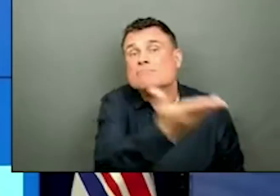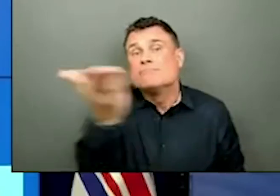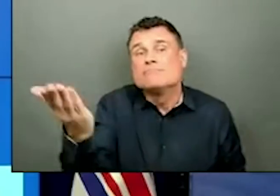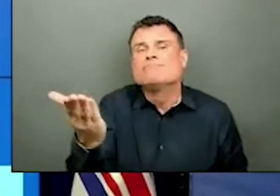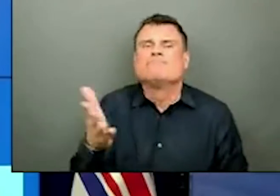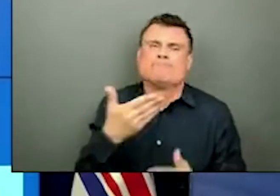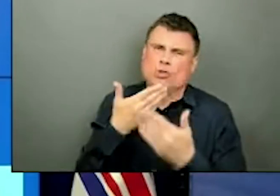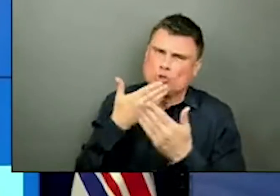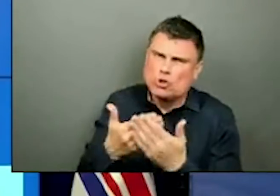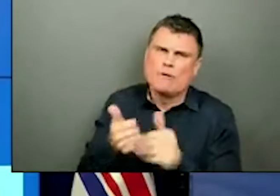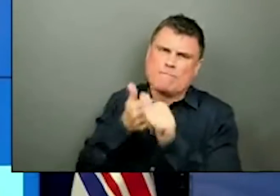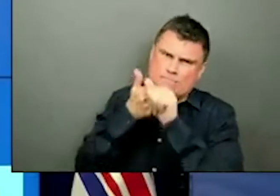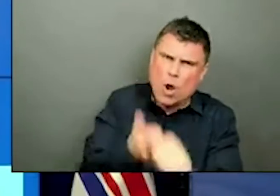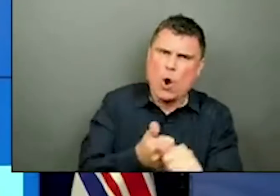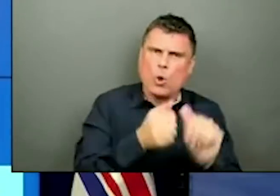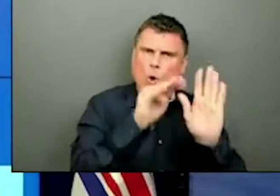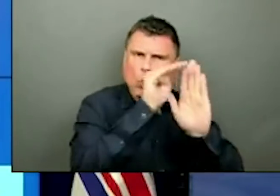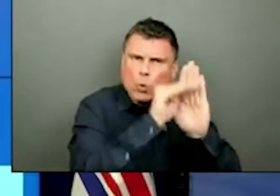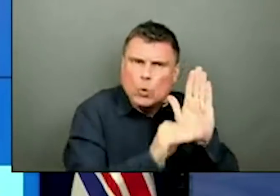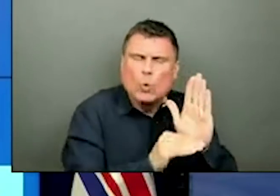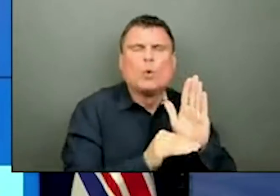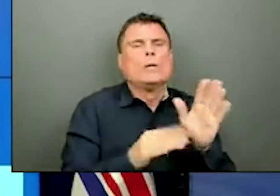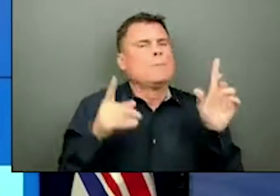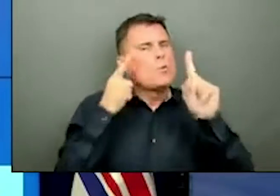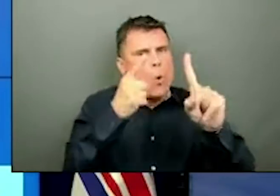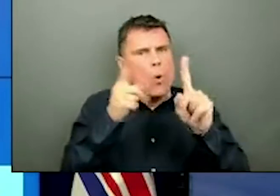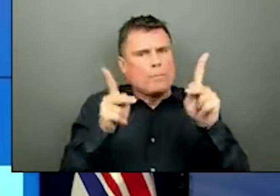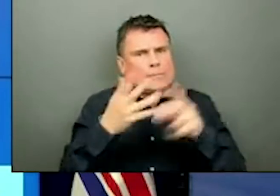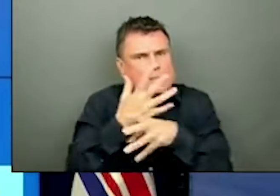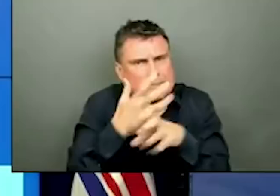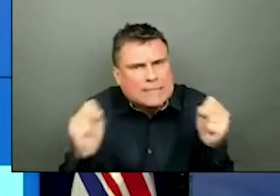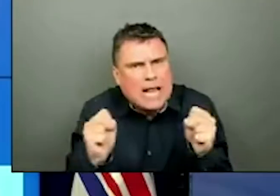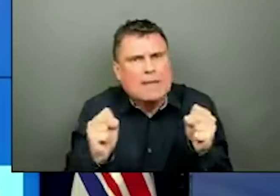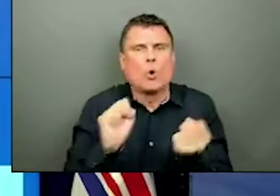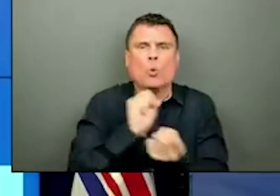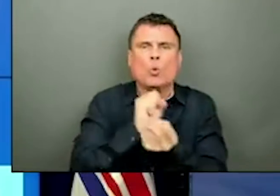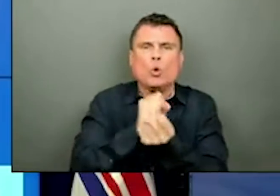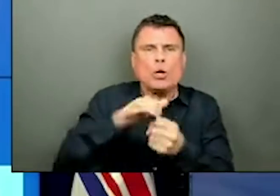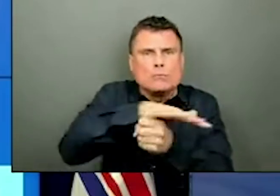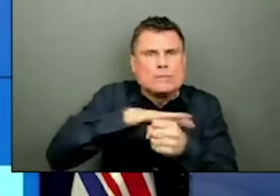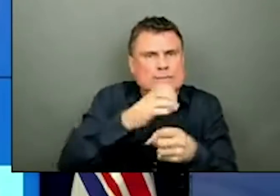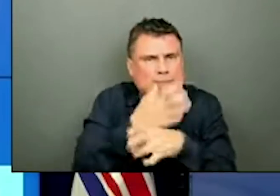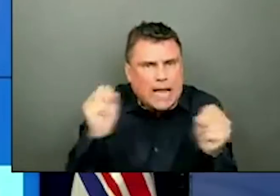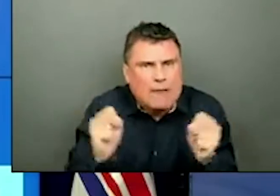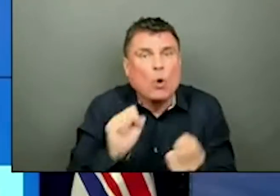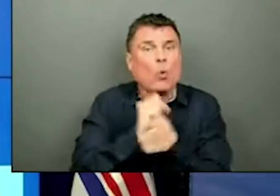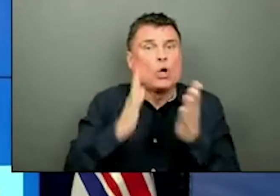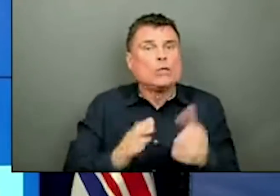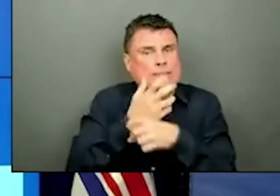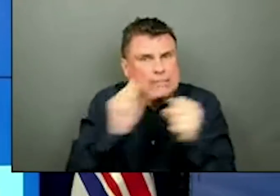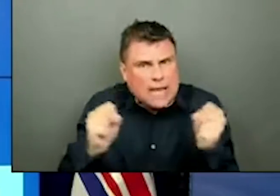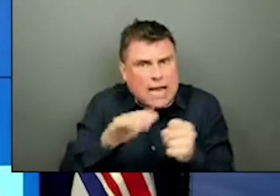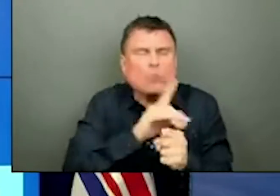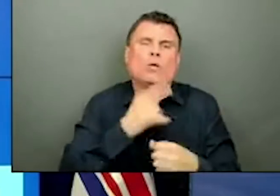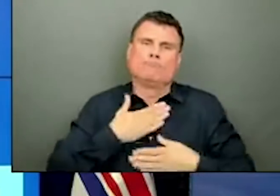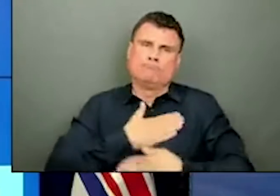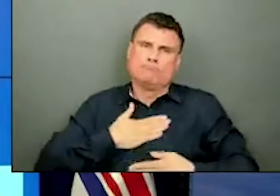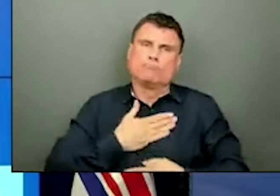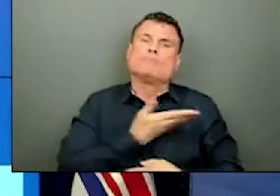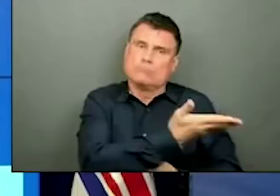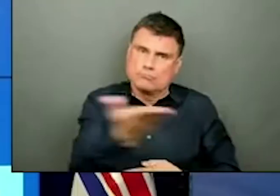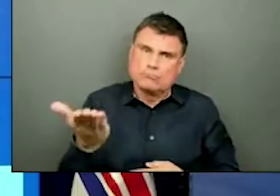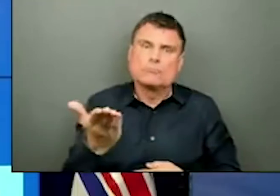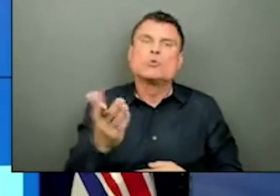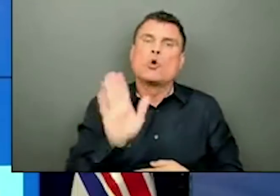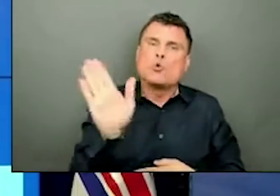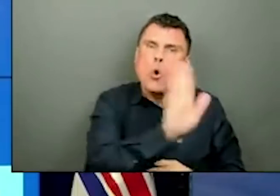right thing to keep their community safe and keeping their employees safe. Really appreciate their efforts and their commitment to work together